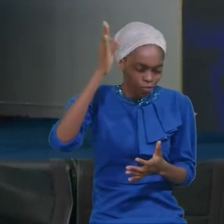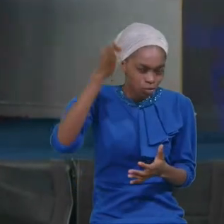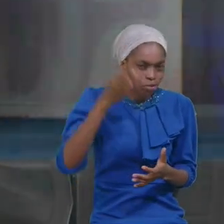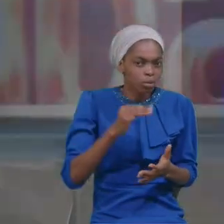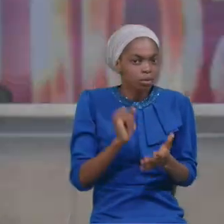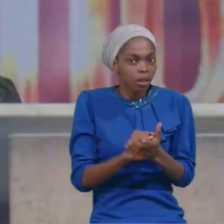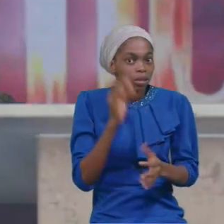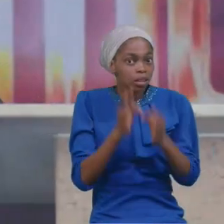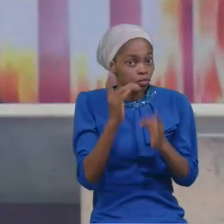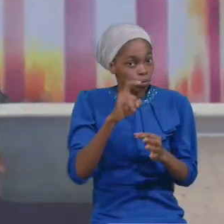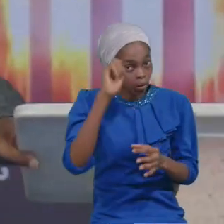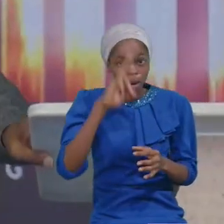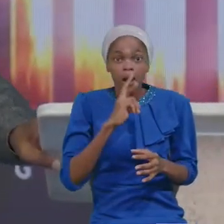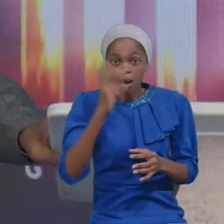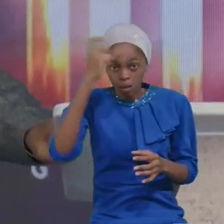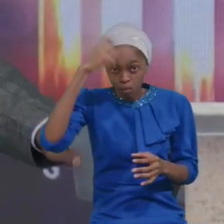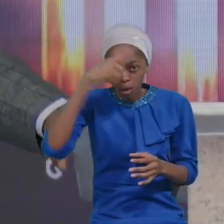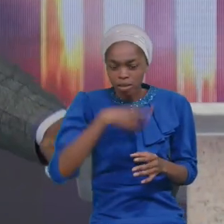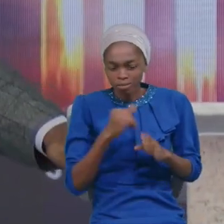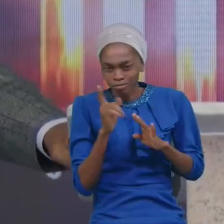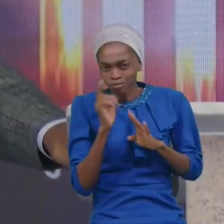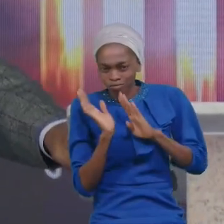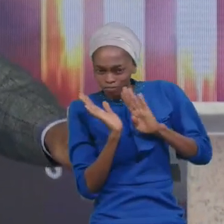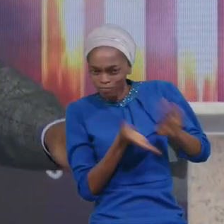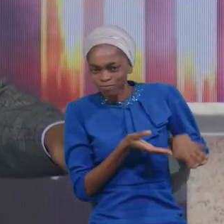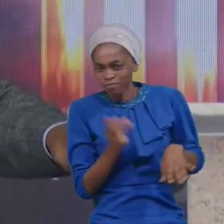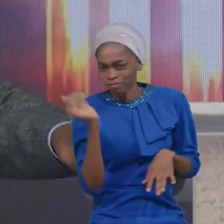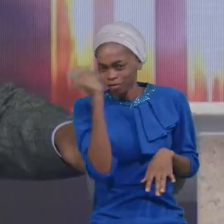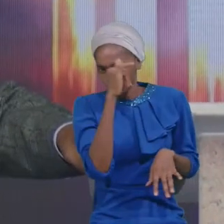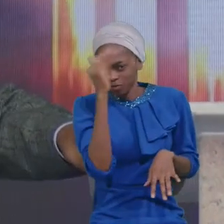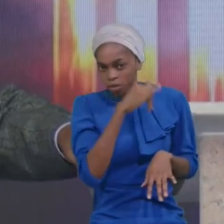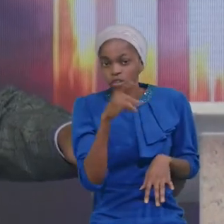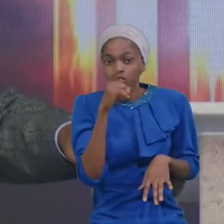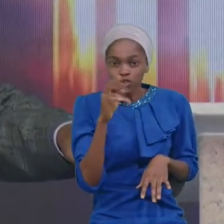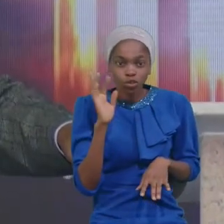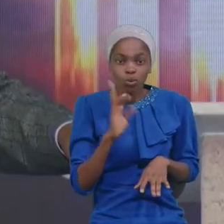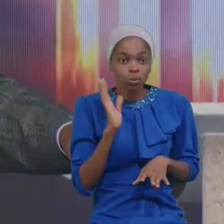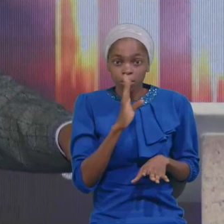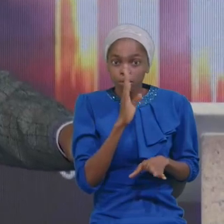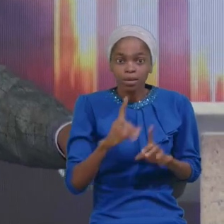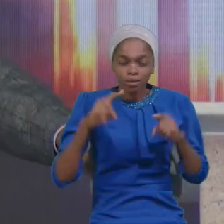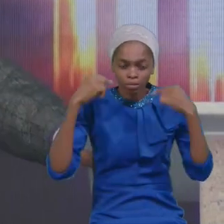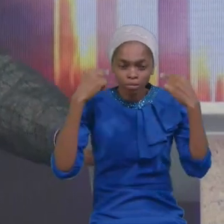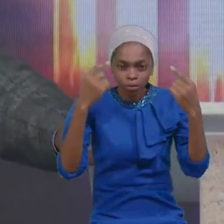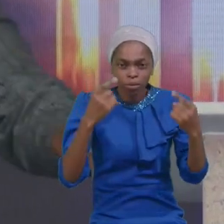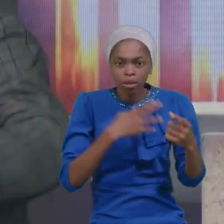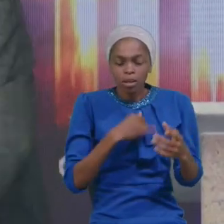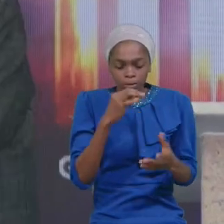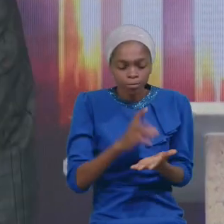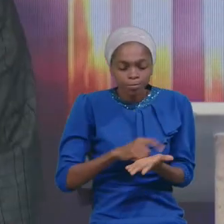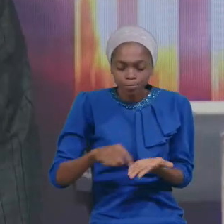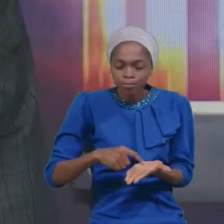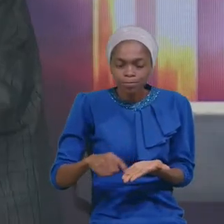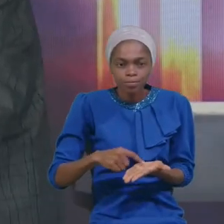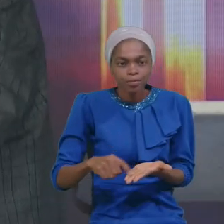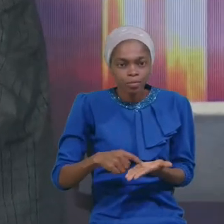going and you're checking up every week. Since I say in 10 years, that's where I want to be.